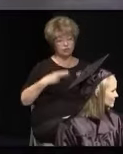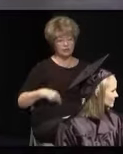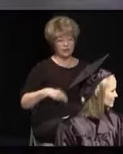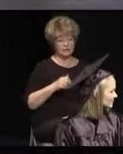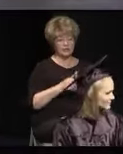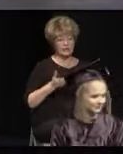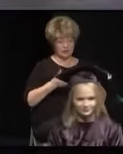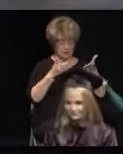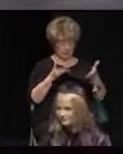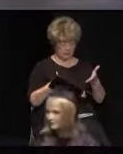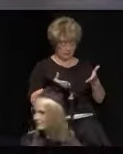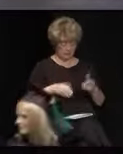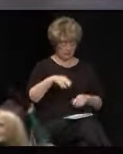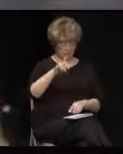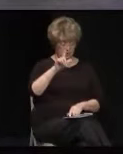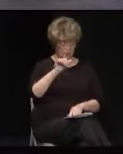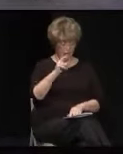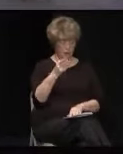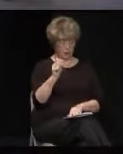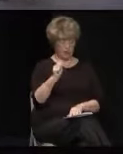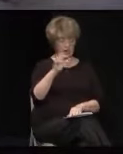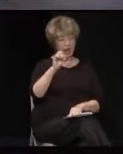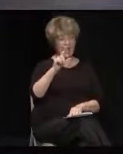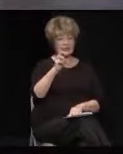to you Laura Elizabeth Adams.